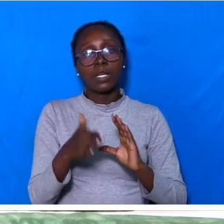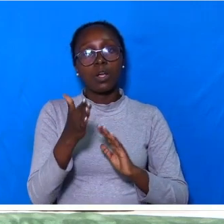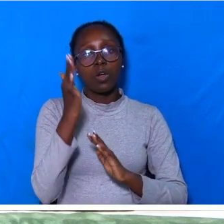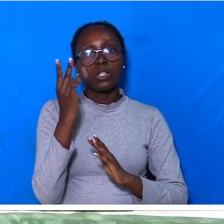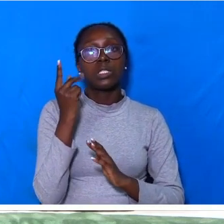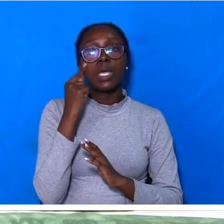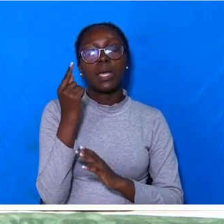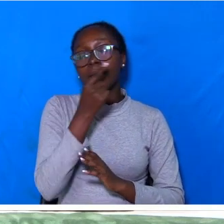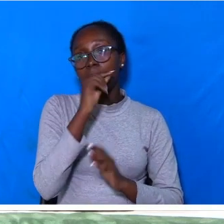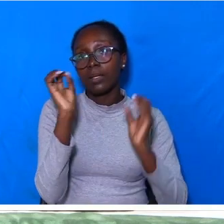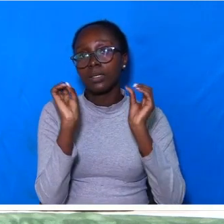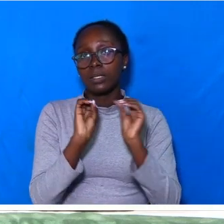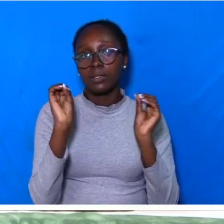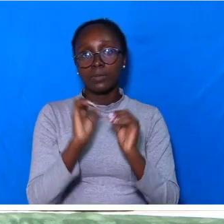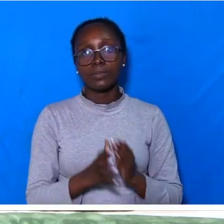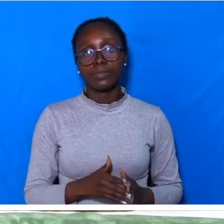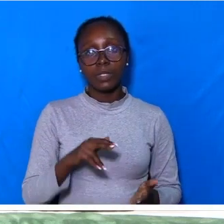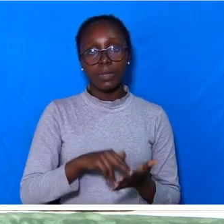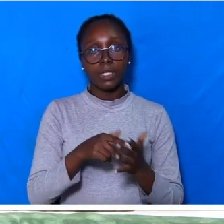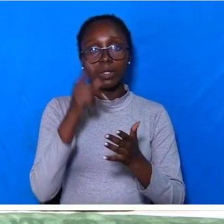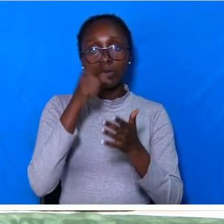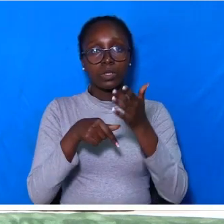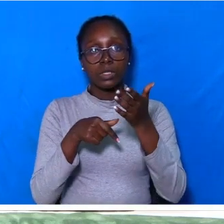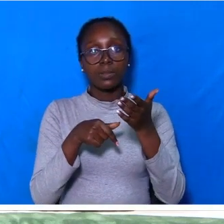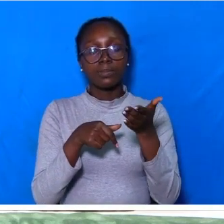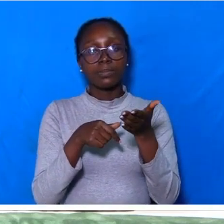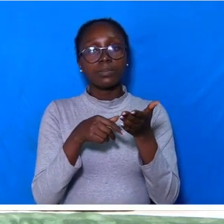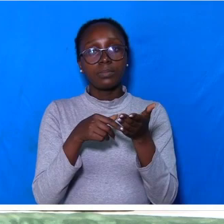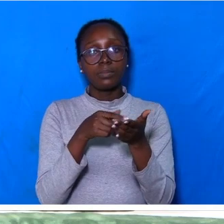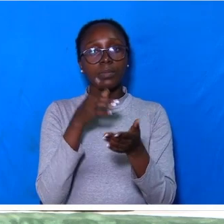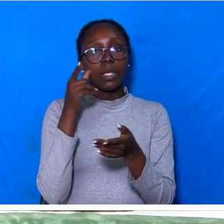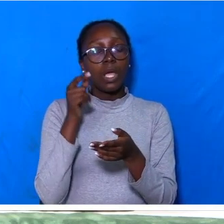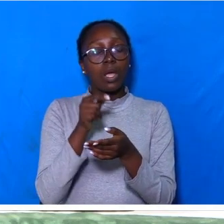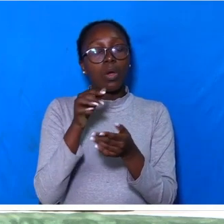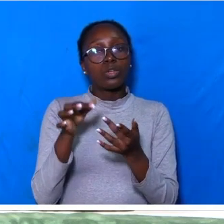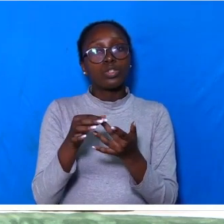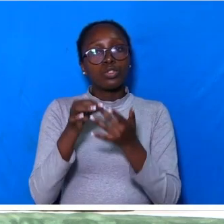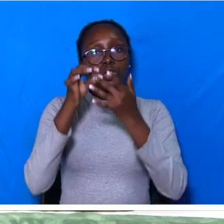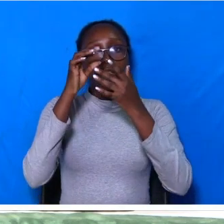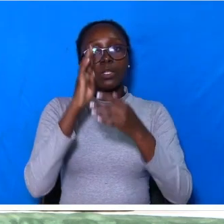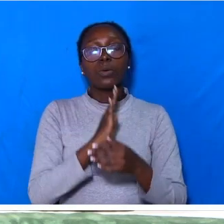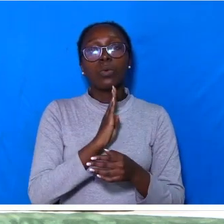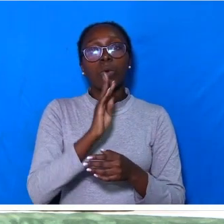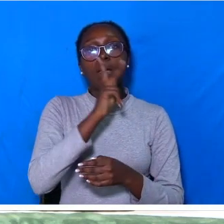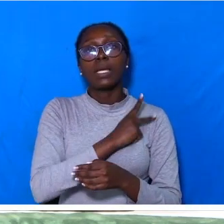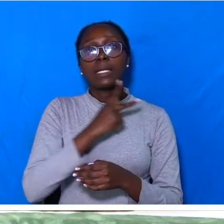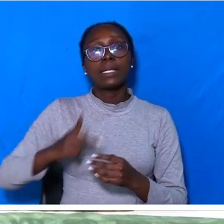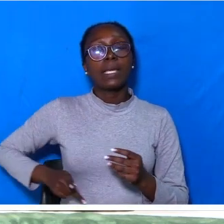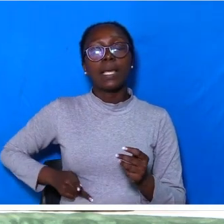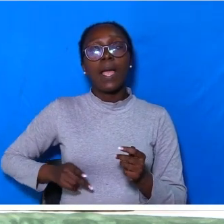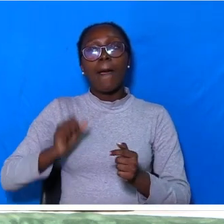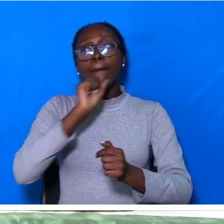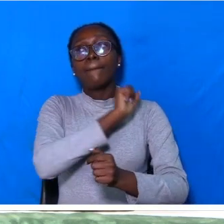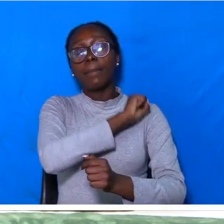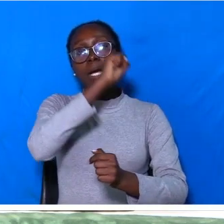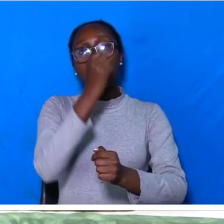And this means that a person who was selected to be the king of the most powerful nation then, the nation